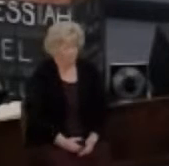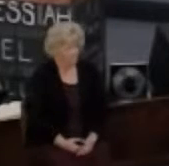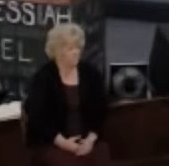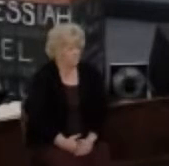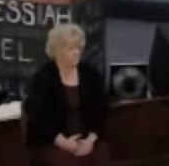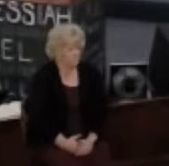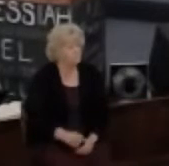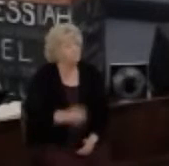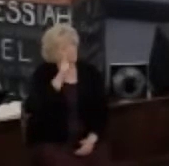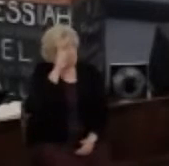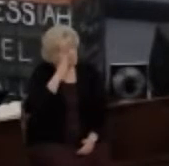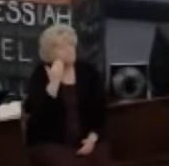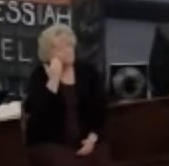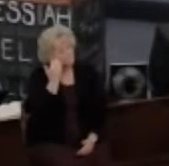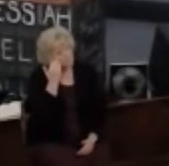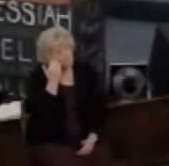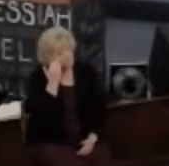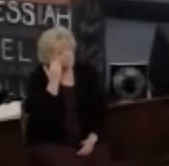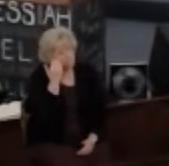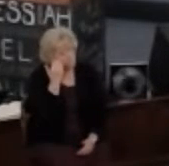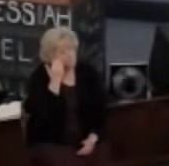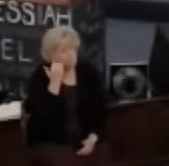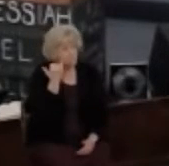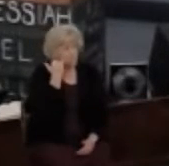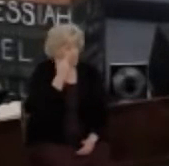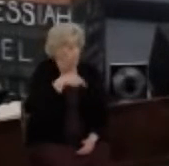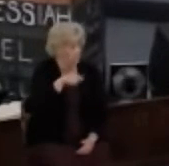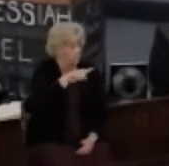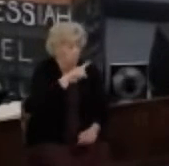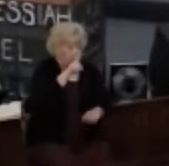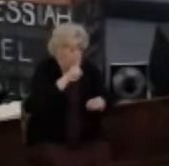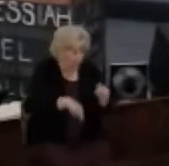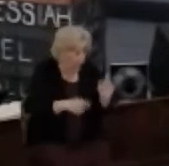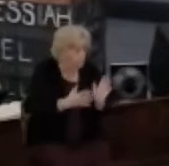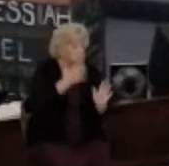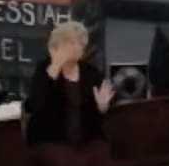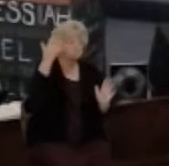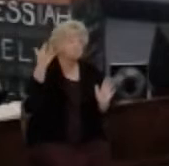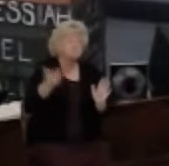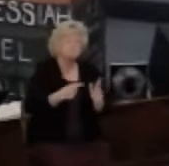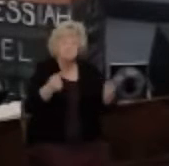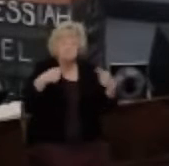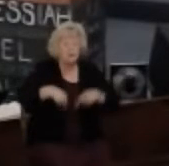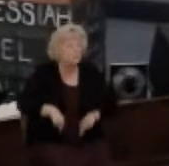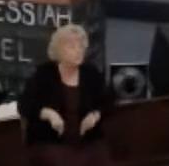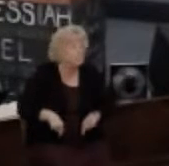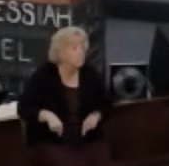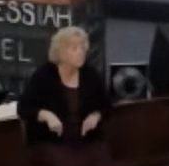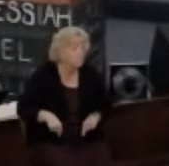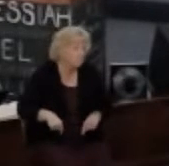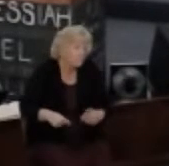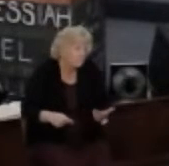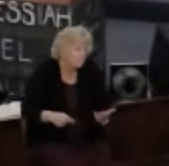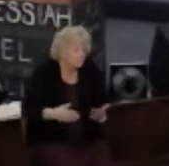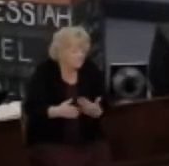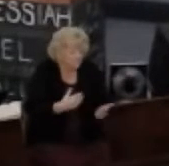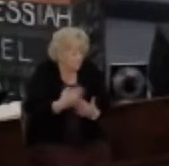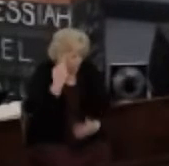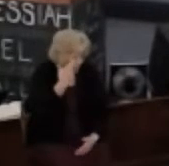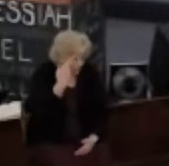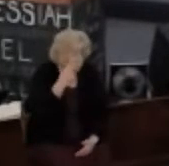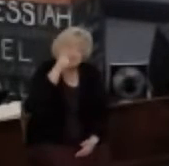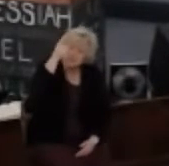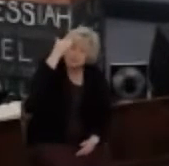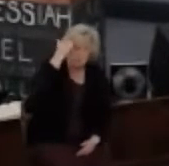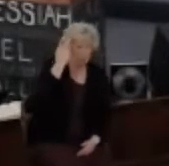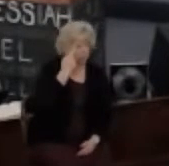Now, God knows if you can't be at church for whatever reason, and He knows the reason,